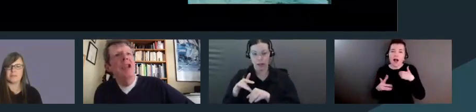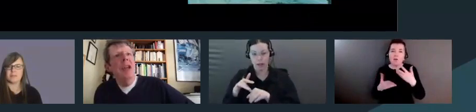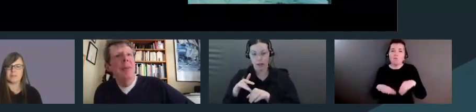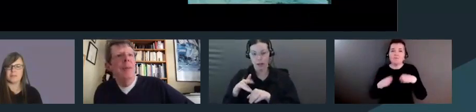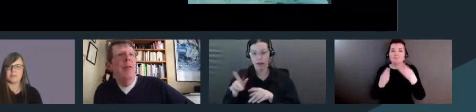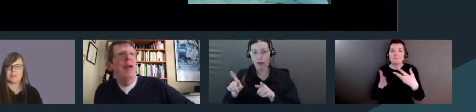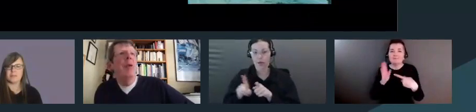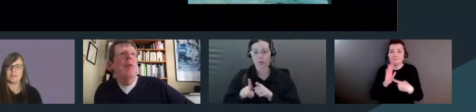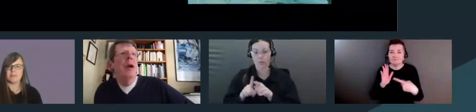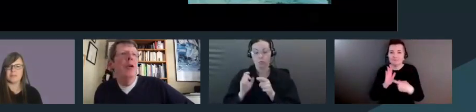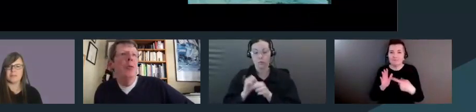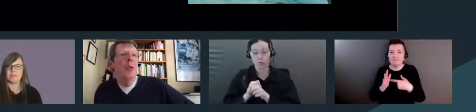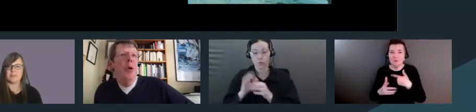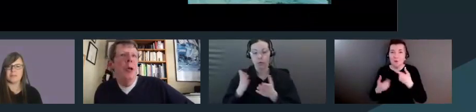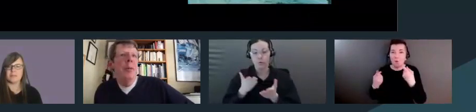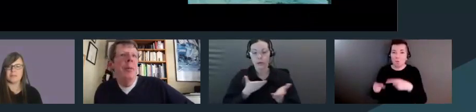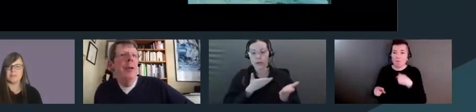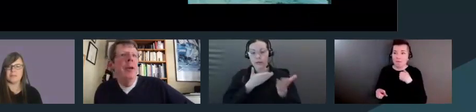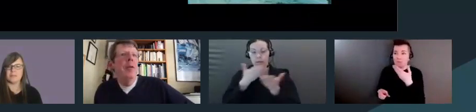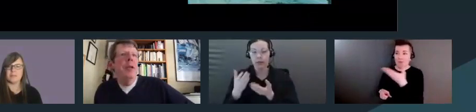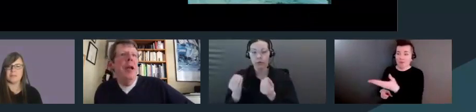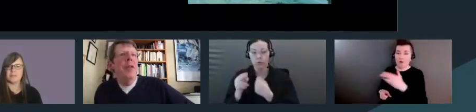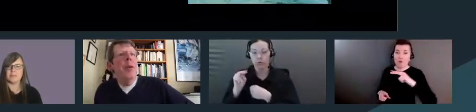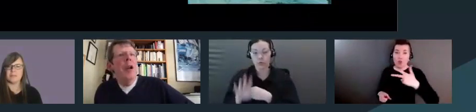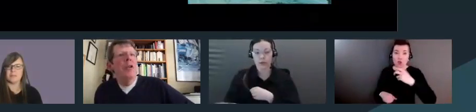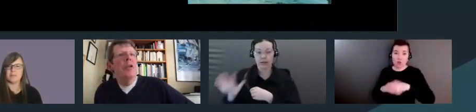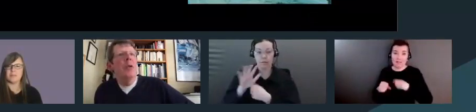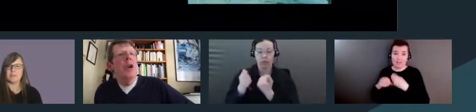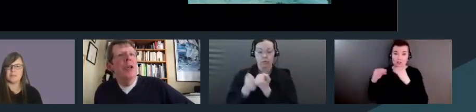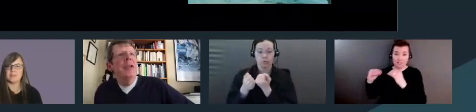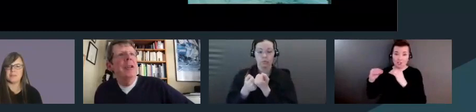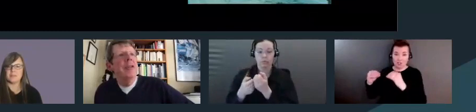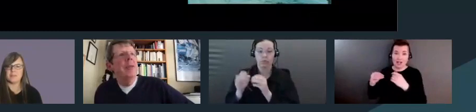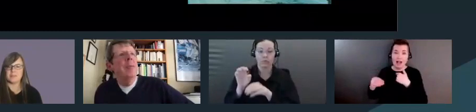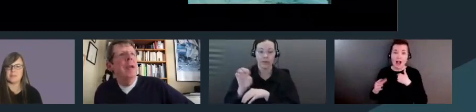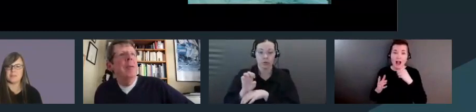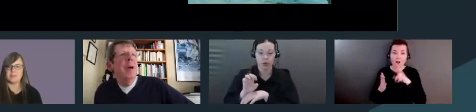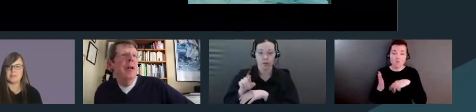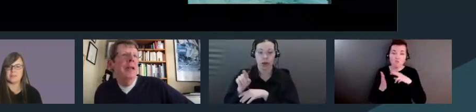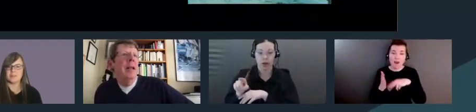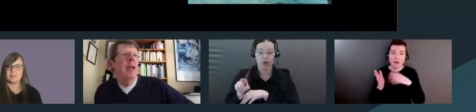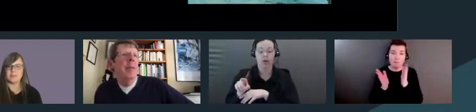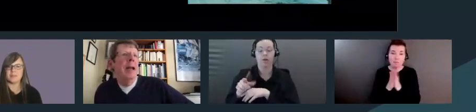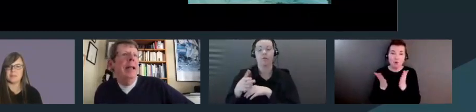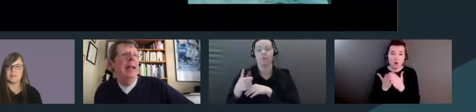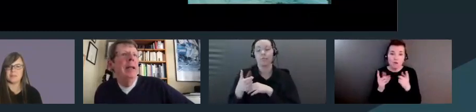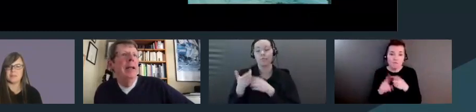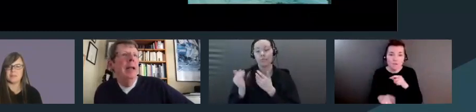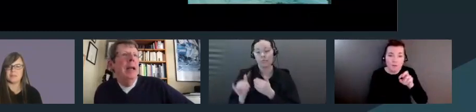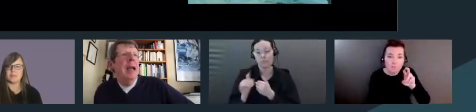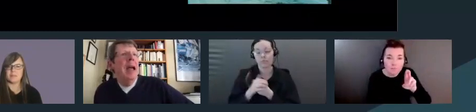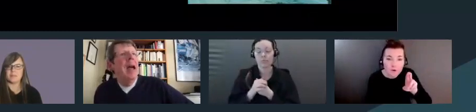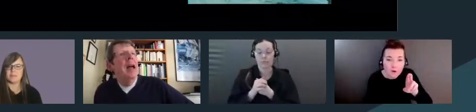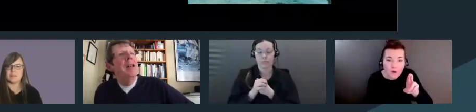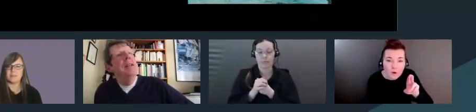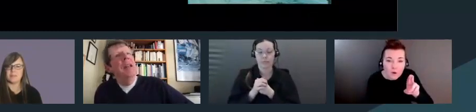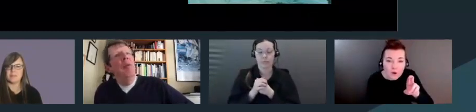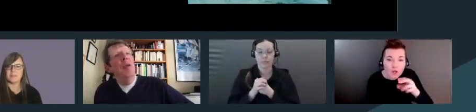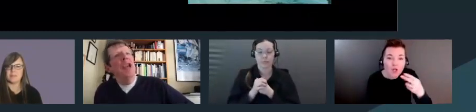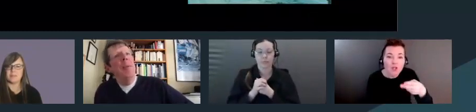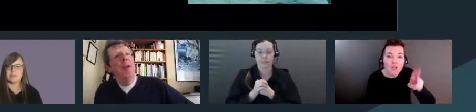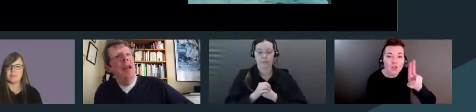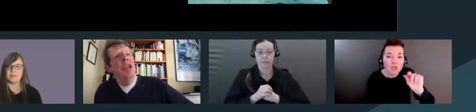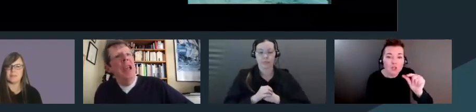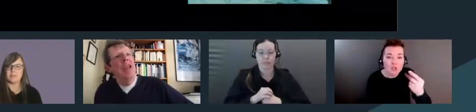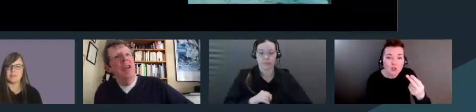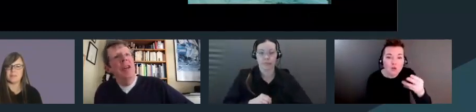year teaching. I read a book by Hugh Brody, who was an anthropologist who had gone to live in Pond Inlet, Mitamatilik, and